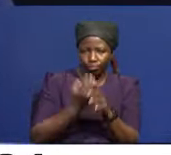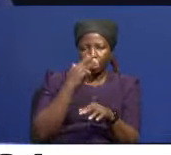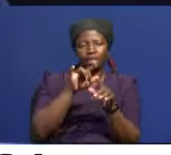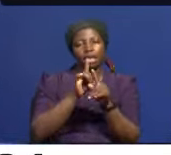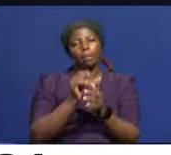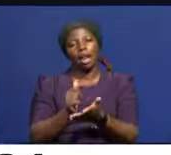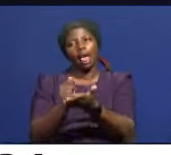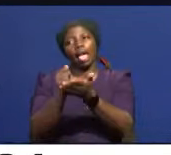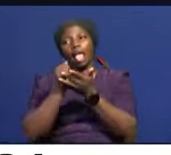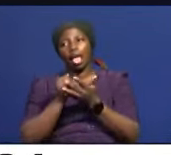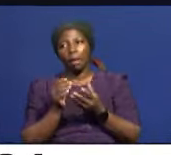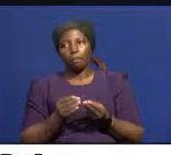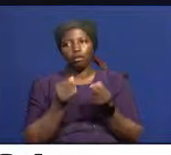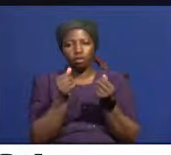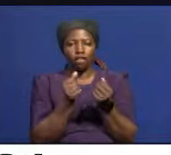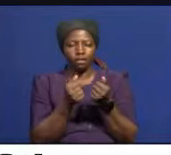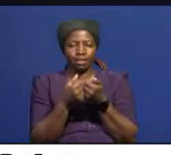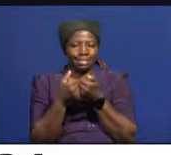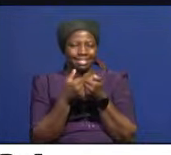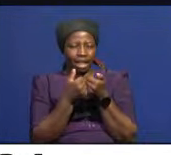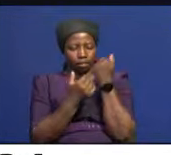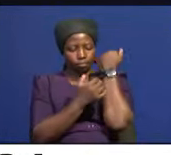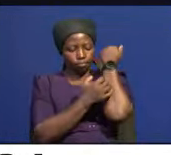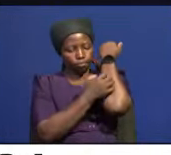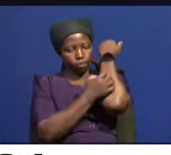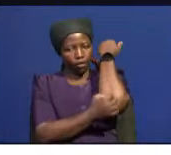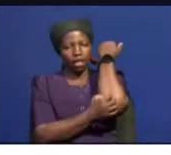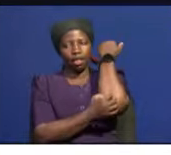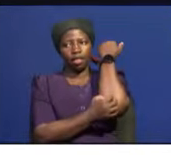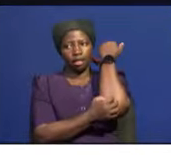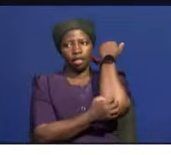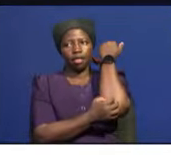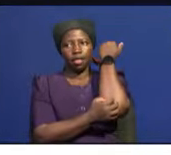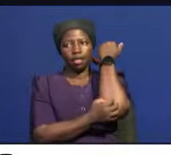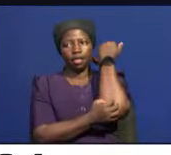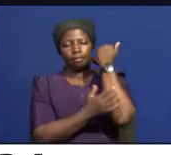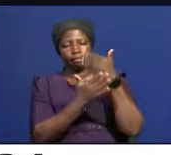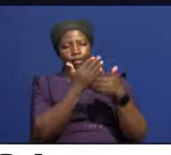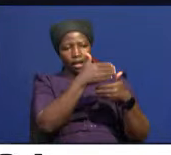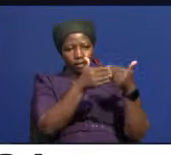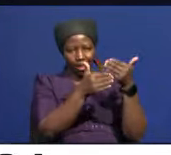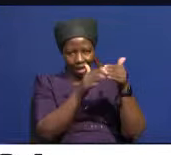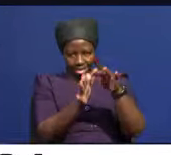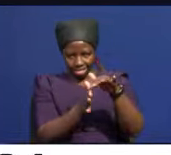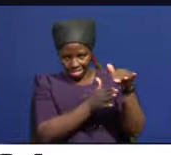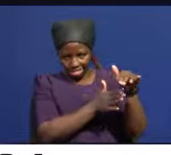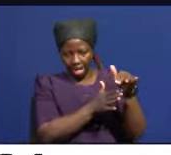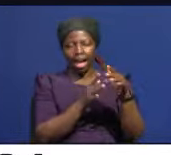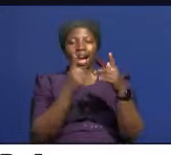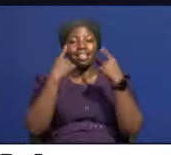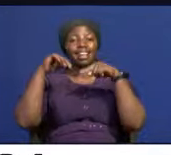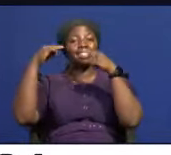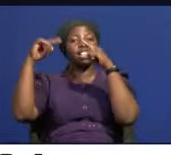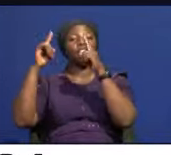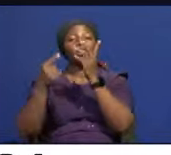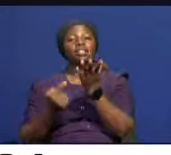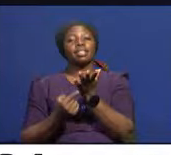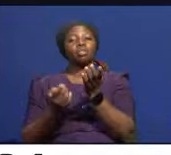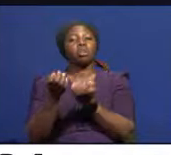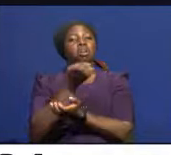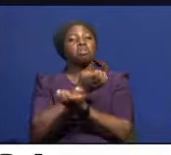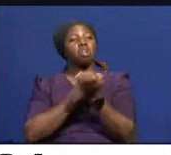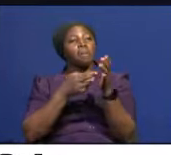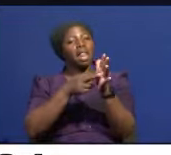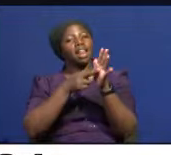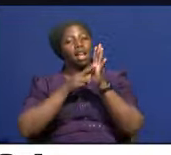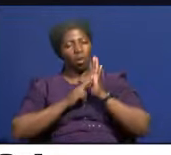deal with the challenge of poverty. Beyond infrastructure, a thriving digital economy requires